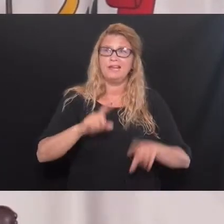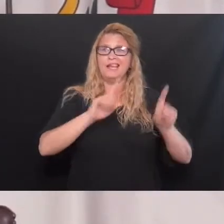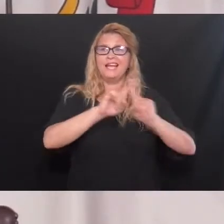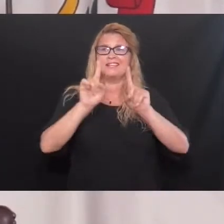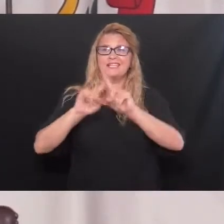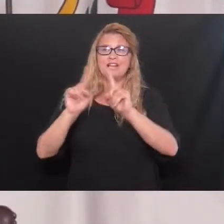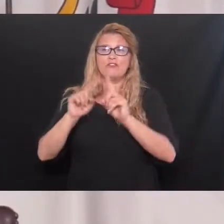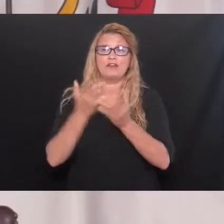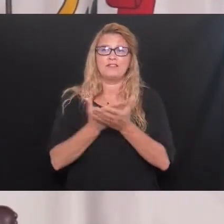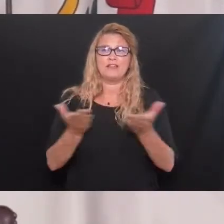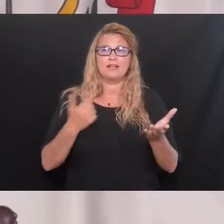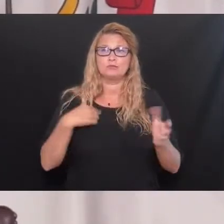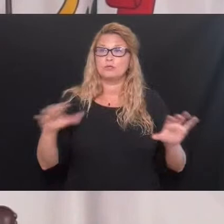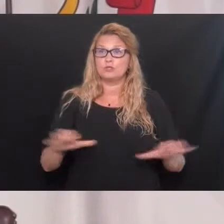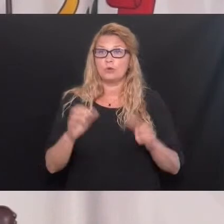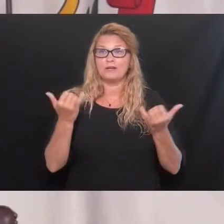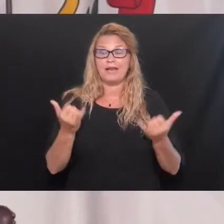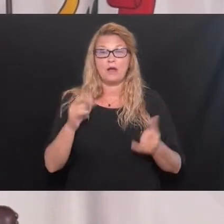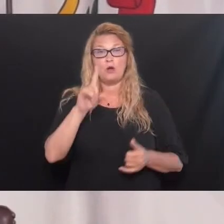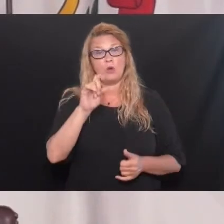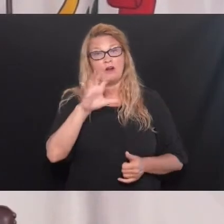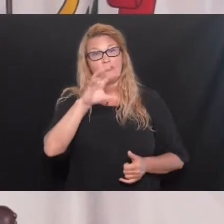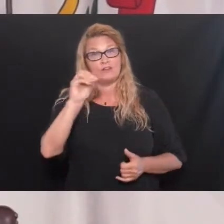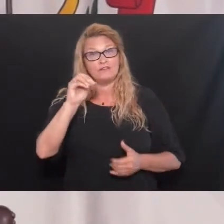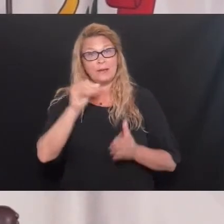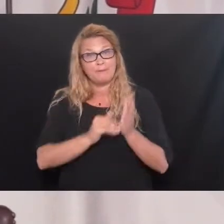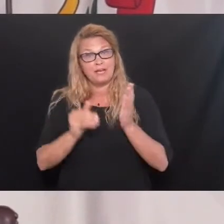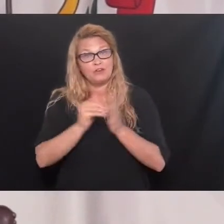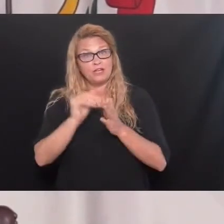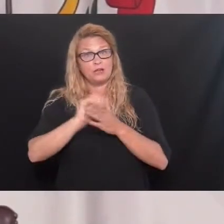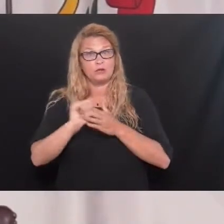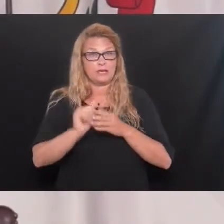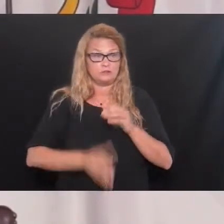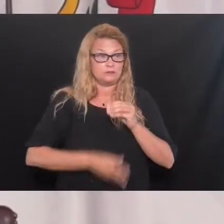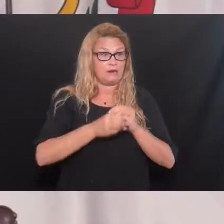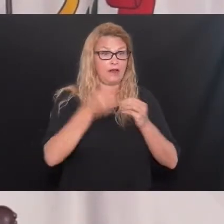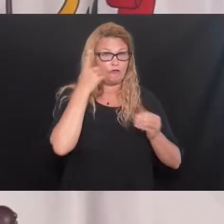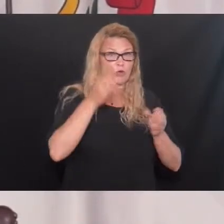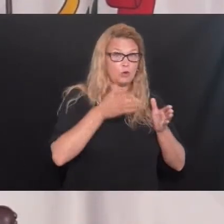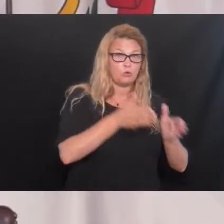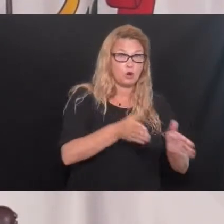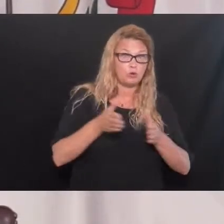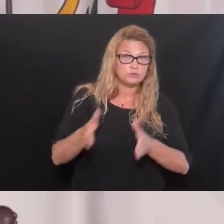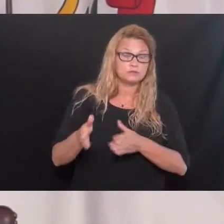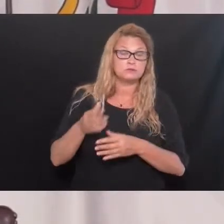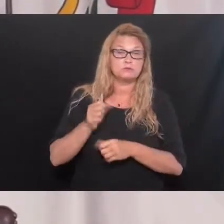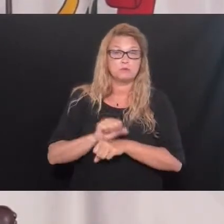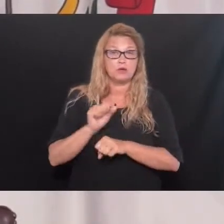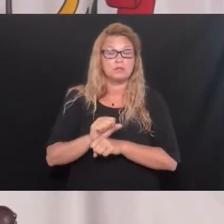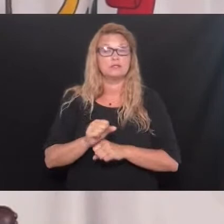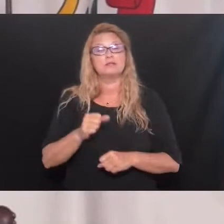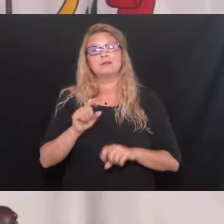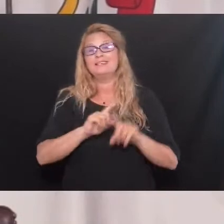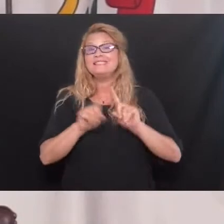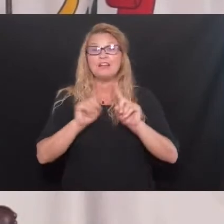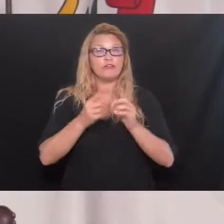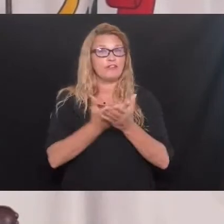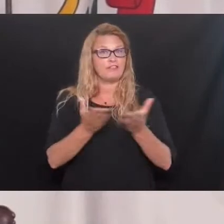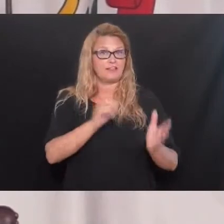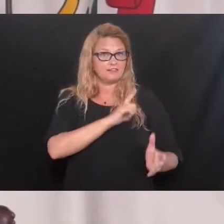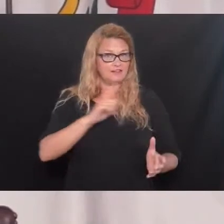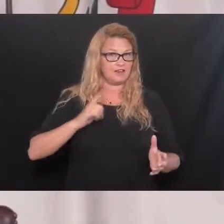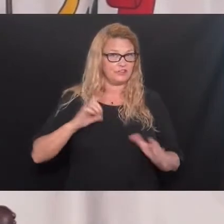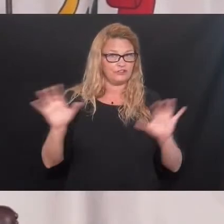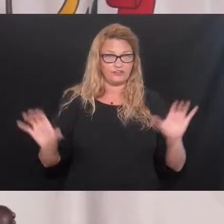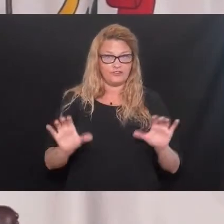going on right now. The $150 million we just put into additional road work and everything. All the different stuff that the legislature was kind